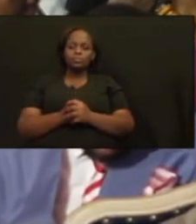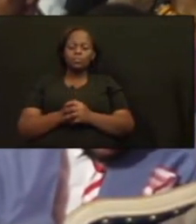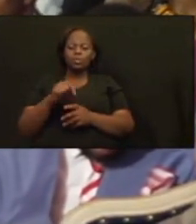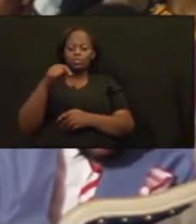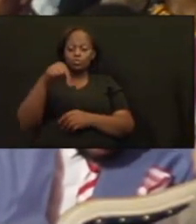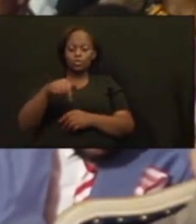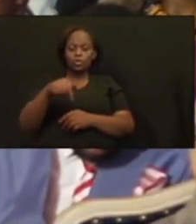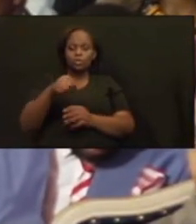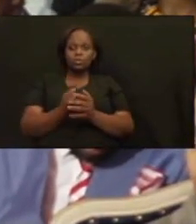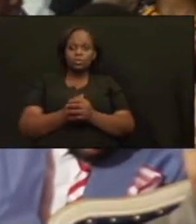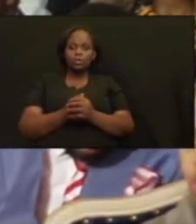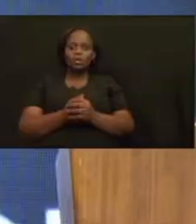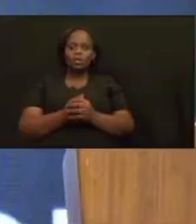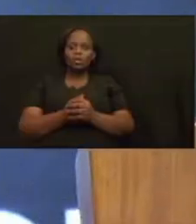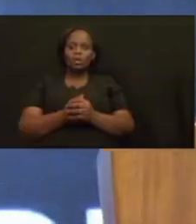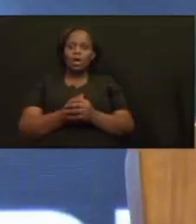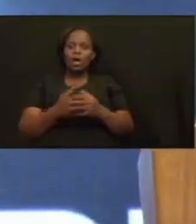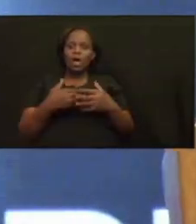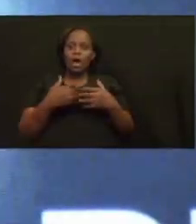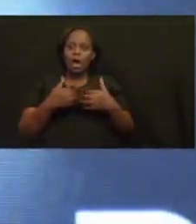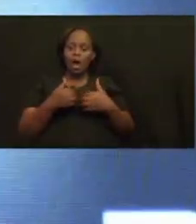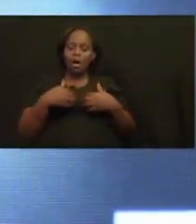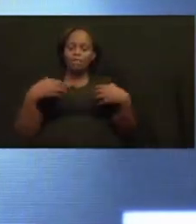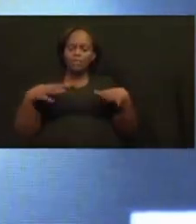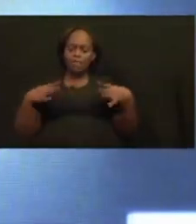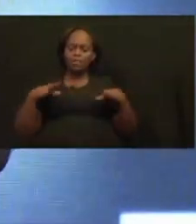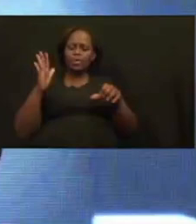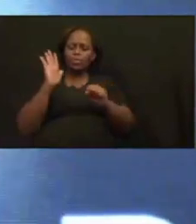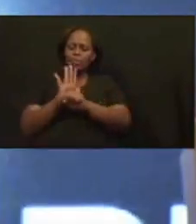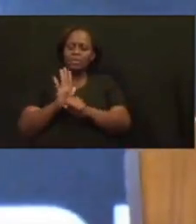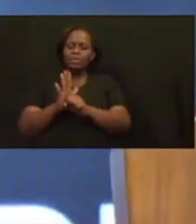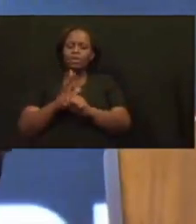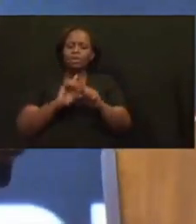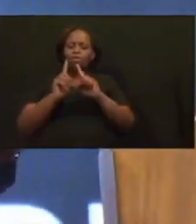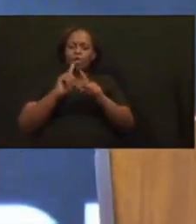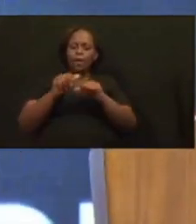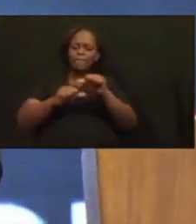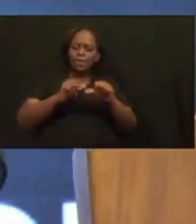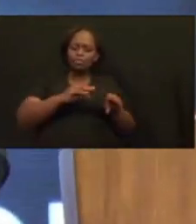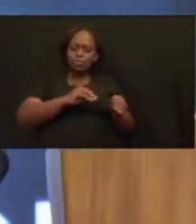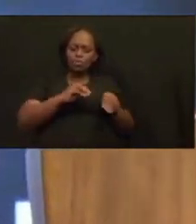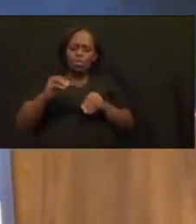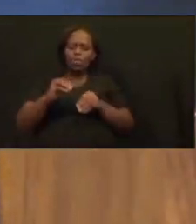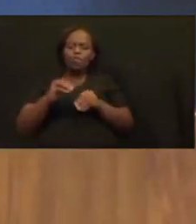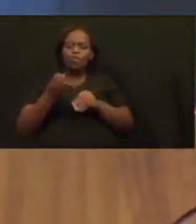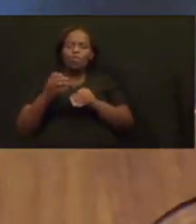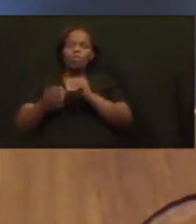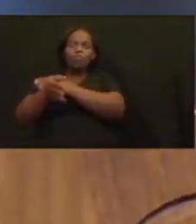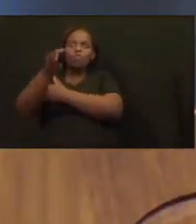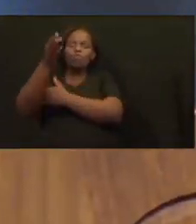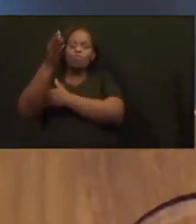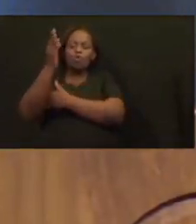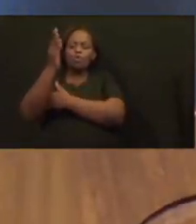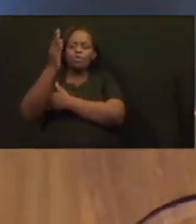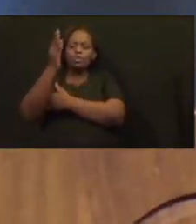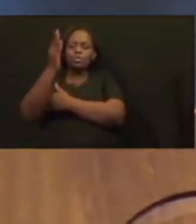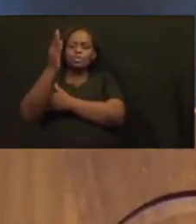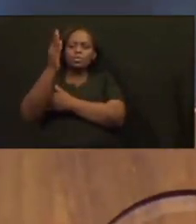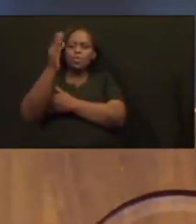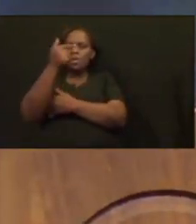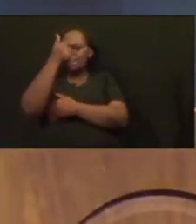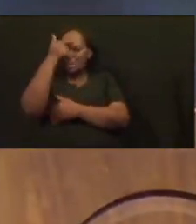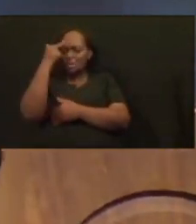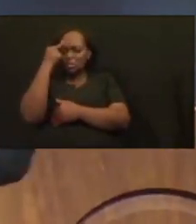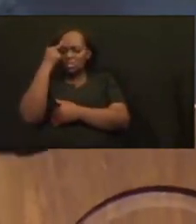Today, there are many people who talk about revival and the move of God, but it is not connected to purpose. That